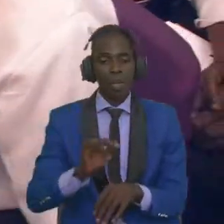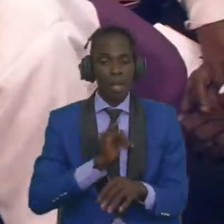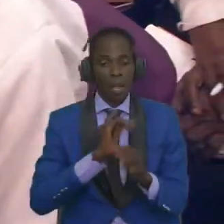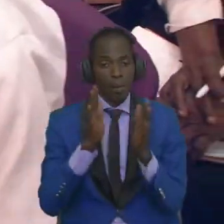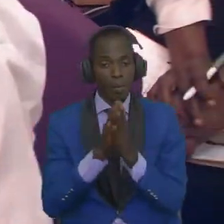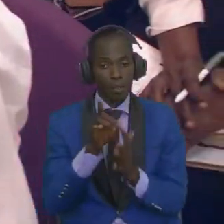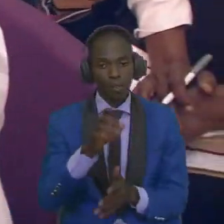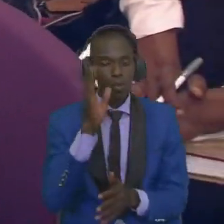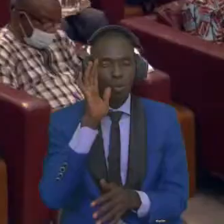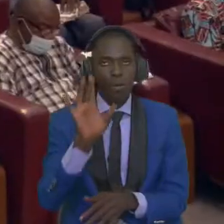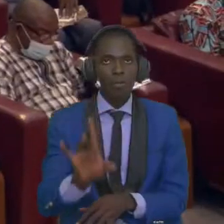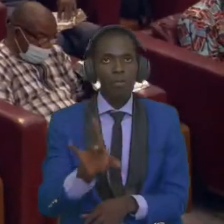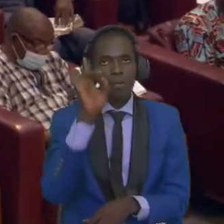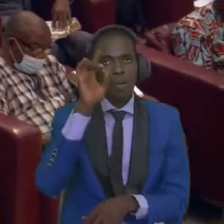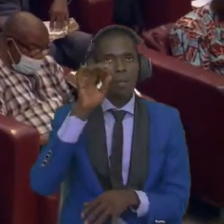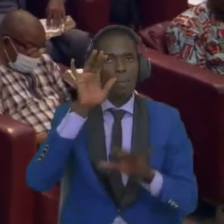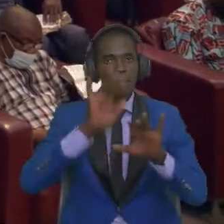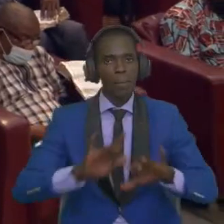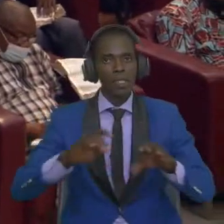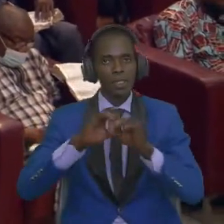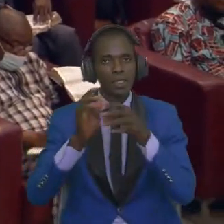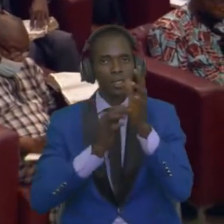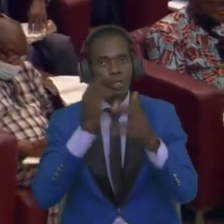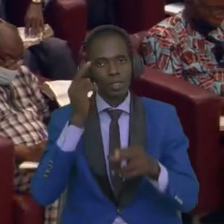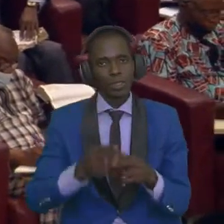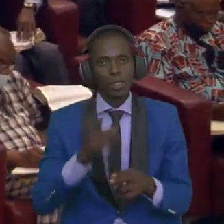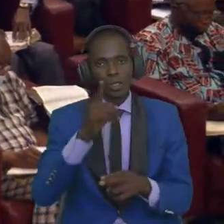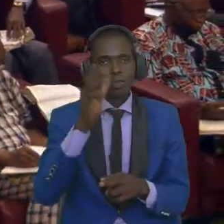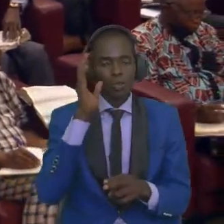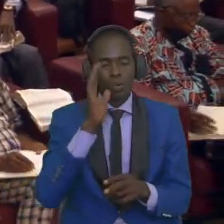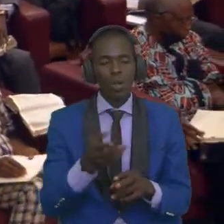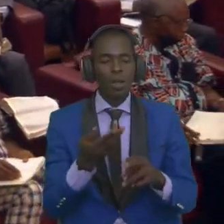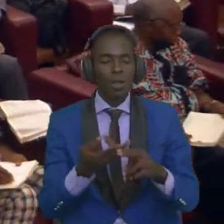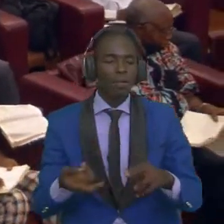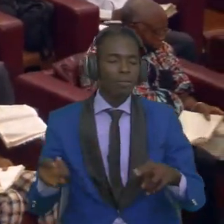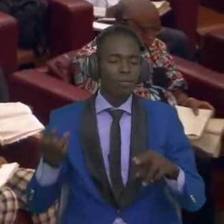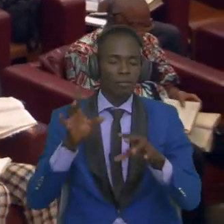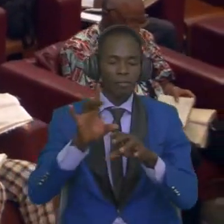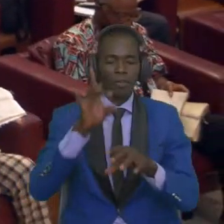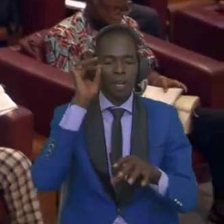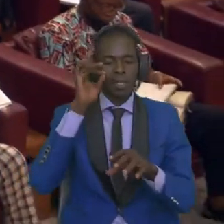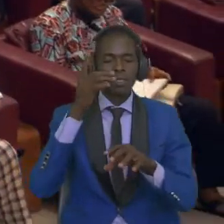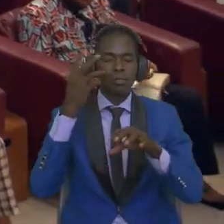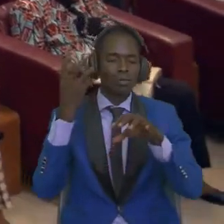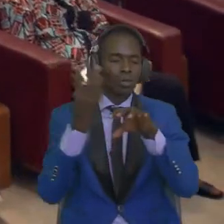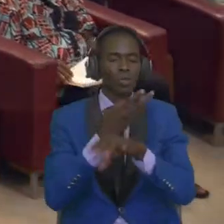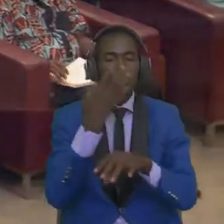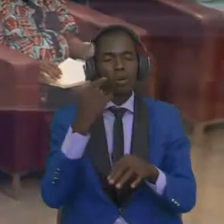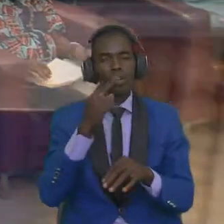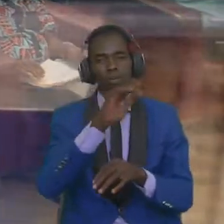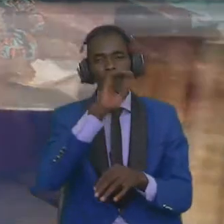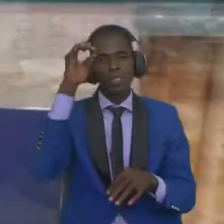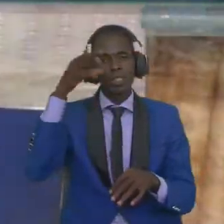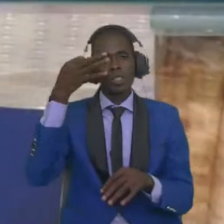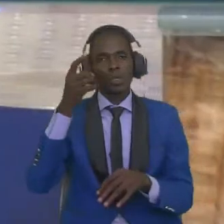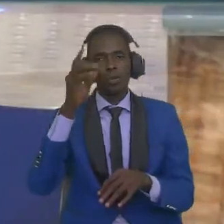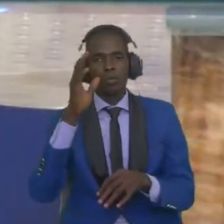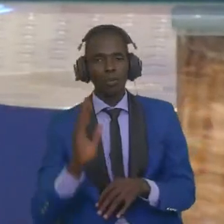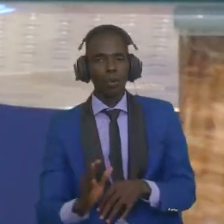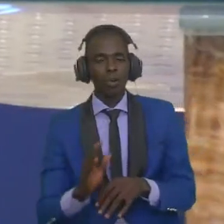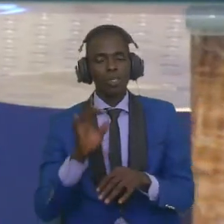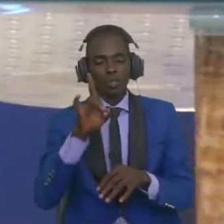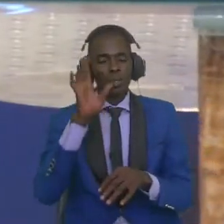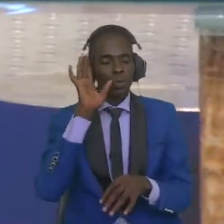find mercy. Today you'll find multiplication of the grace of God. Today you'll find power,